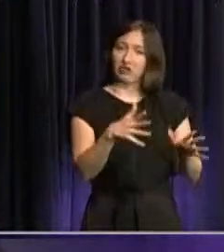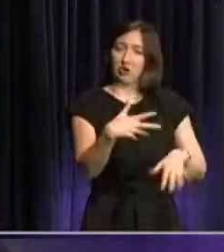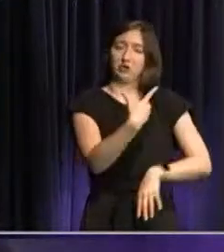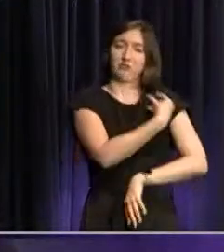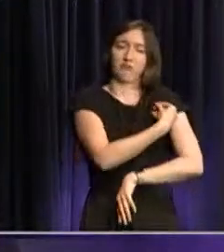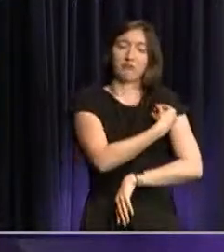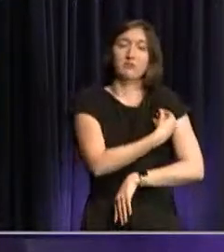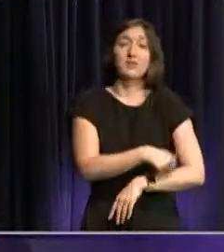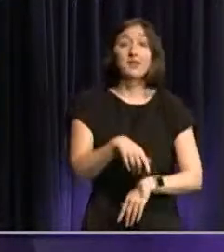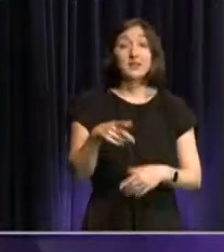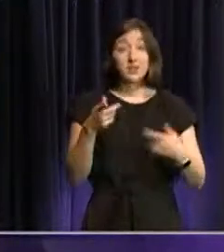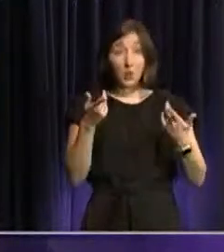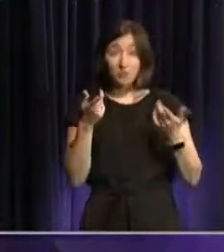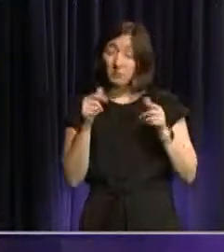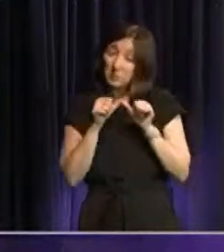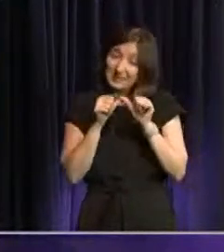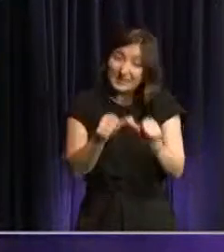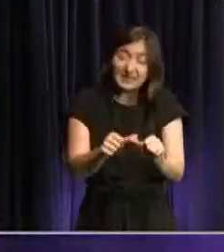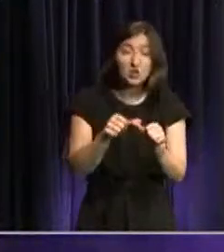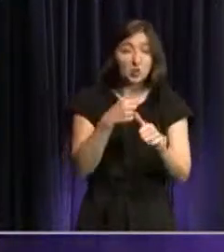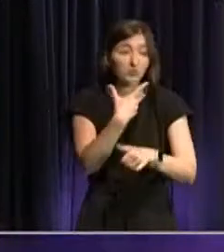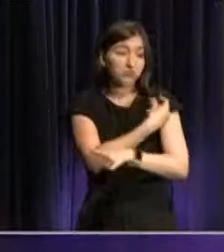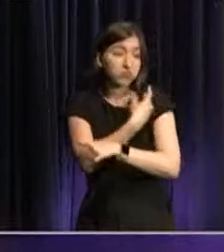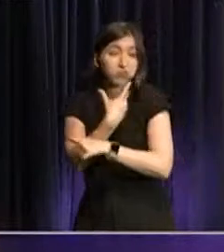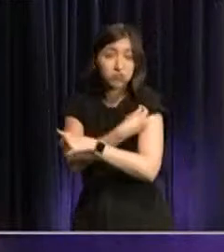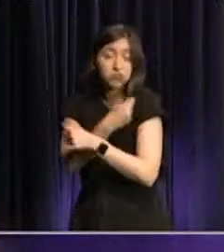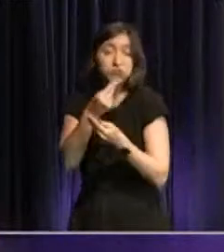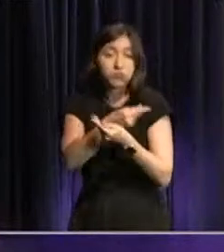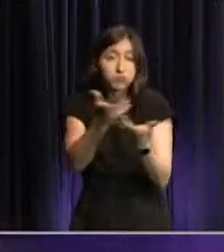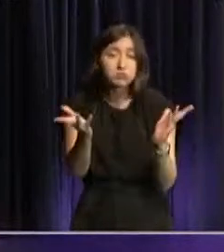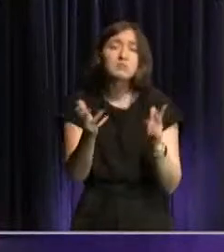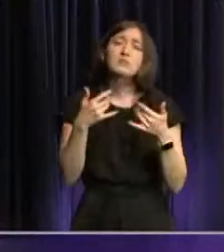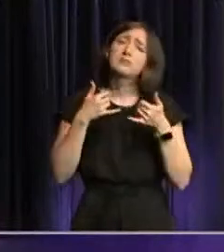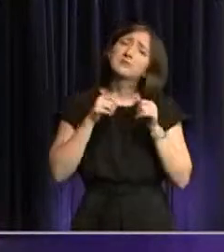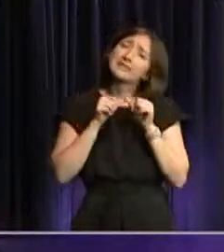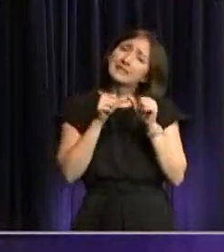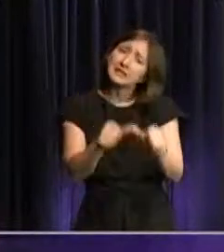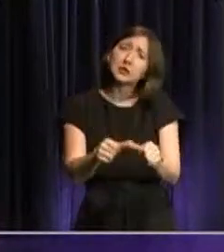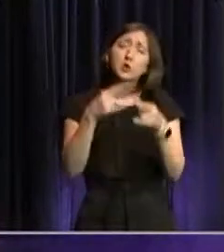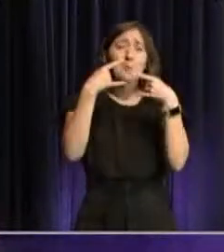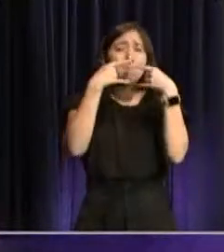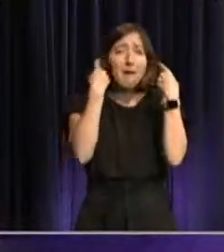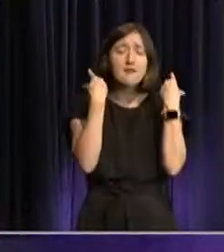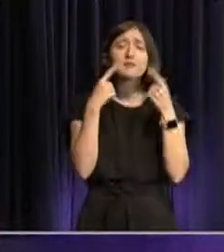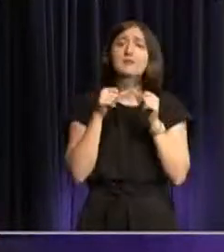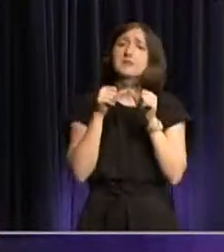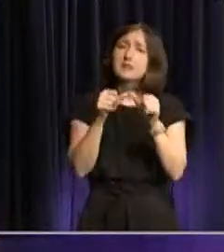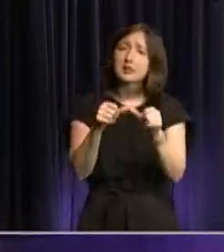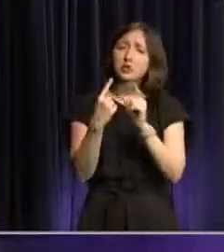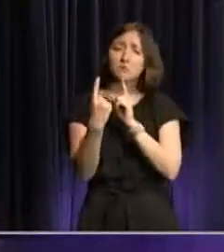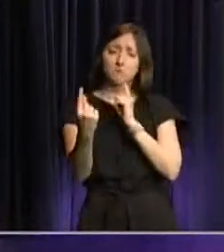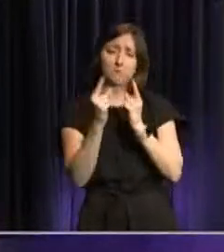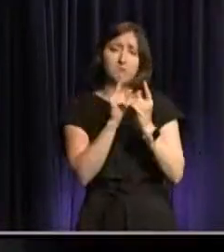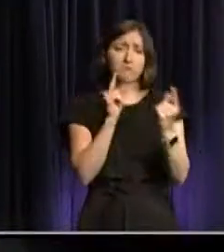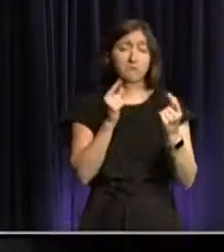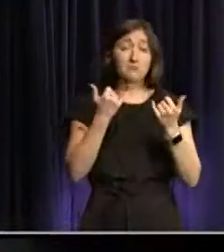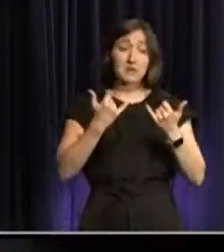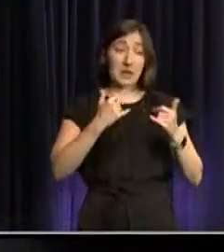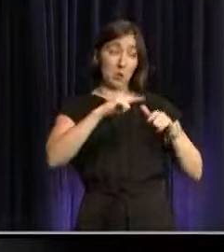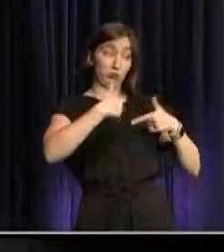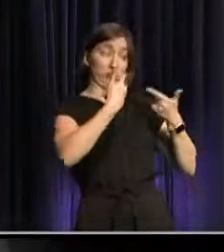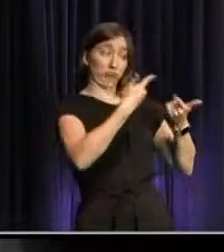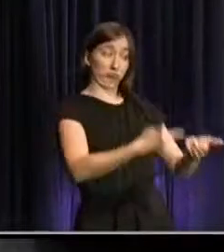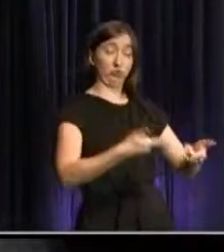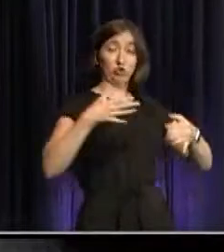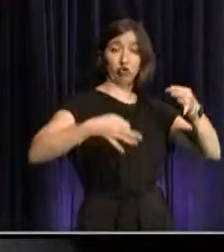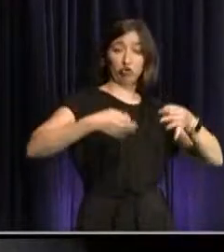please continue to wear your mask and practice social distancing. Let's work together to protect one another from this pandemic. Let me turn it now to Judge Wolf. Well, we